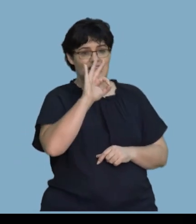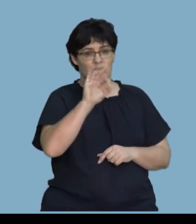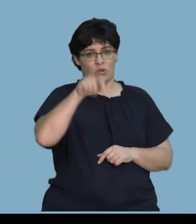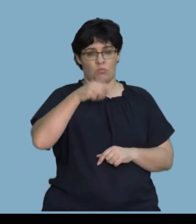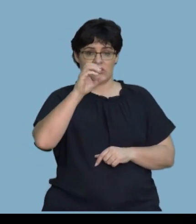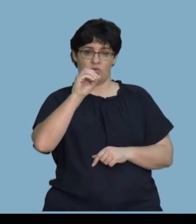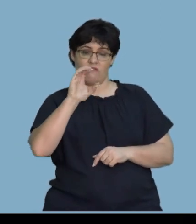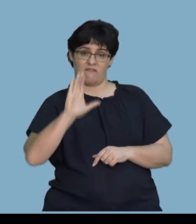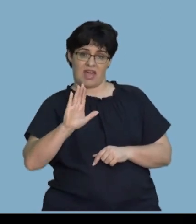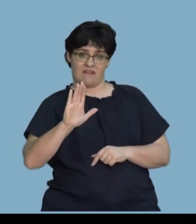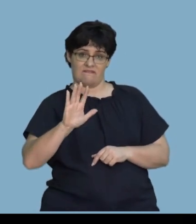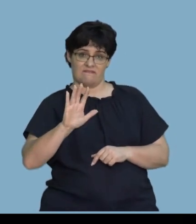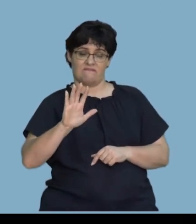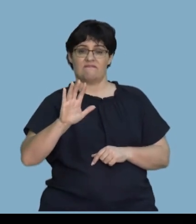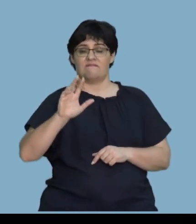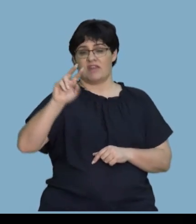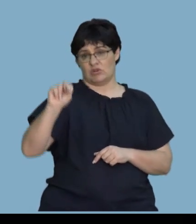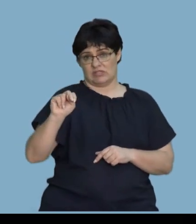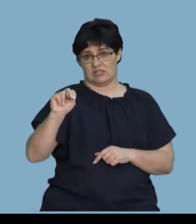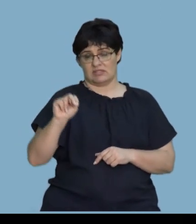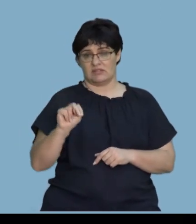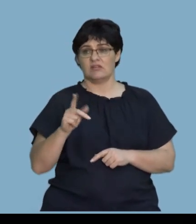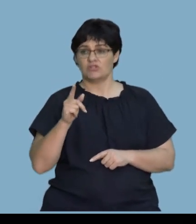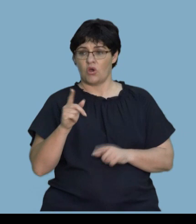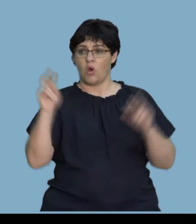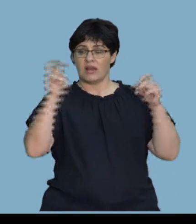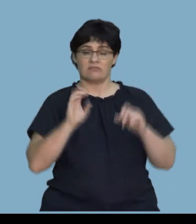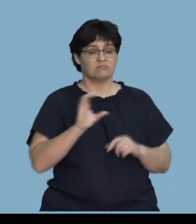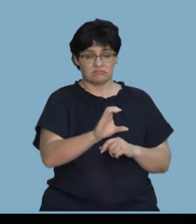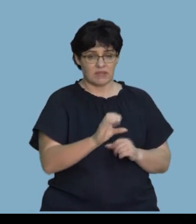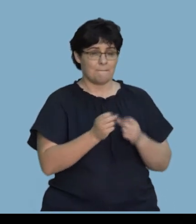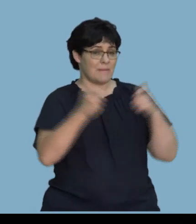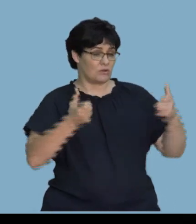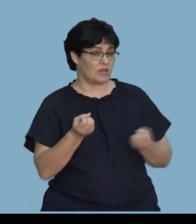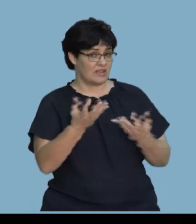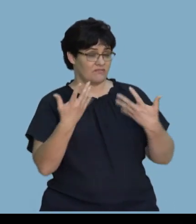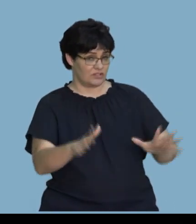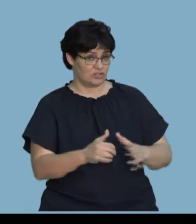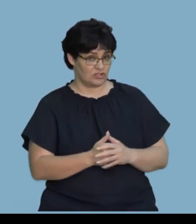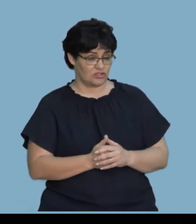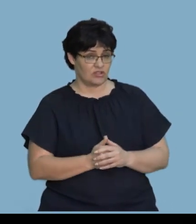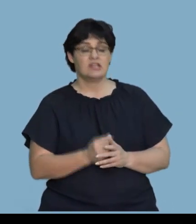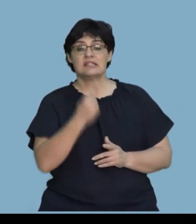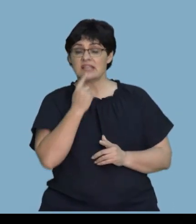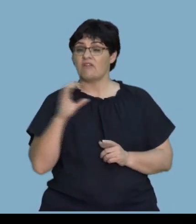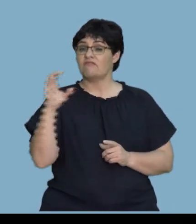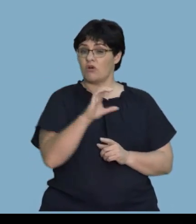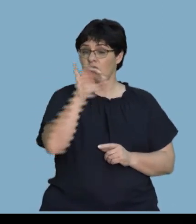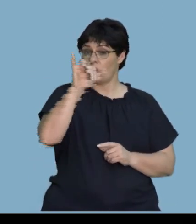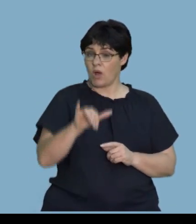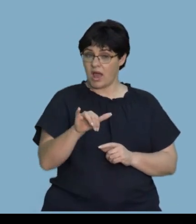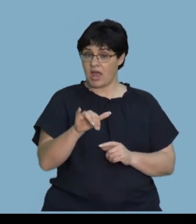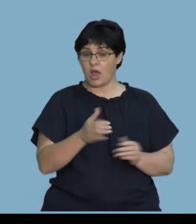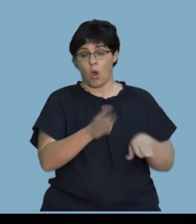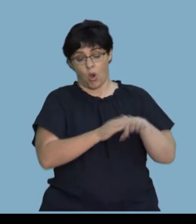newtons. So the electrostatic force is given in terms of magnitude. And we already said there's a force by y on x, and then